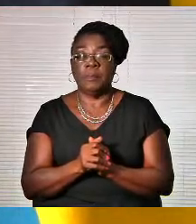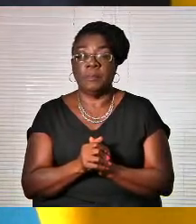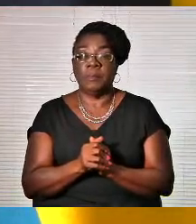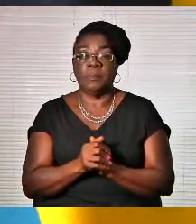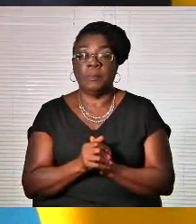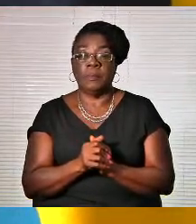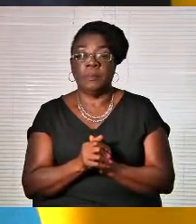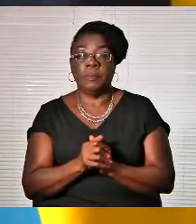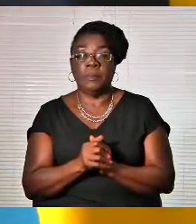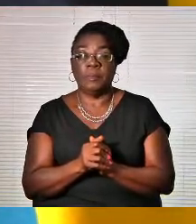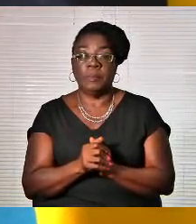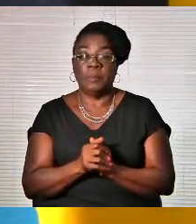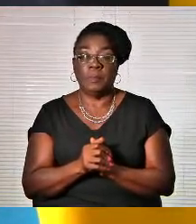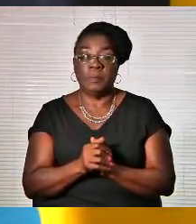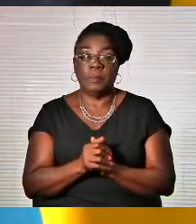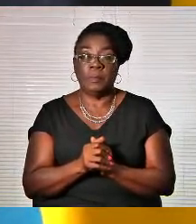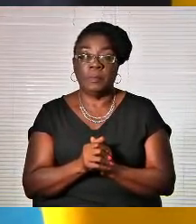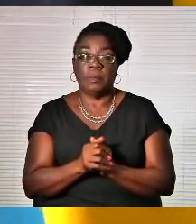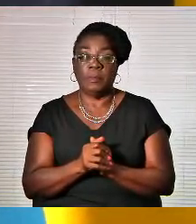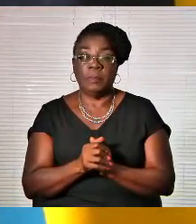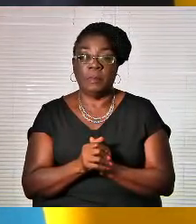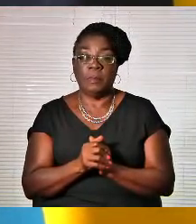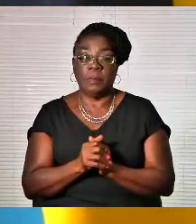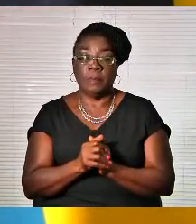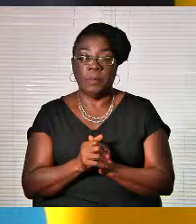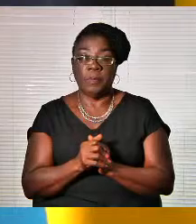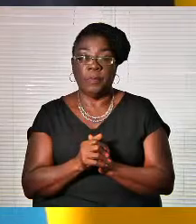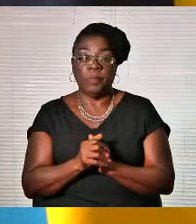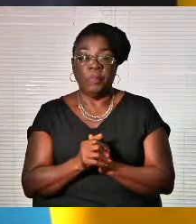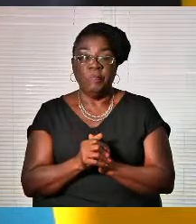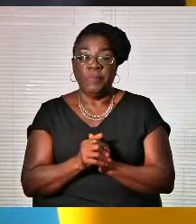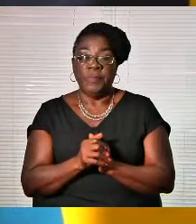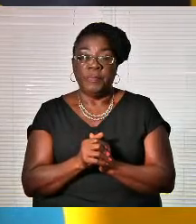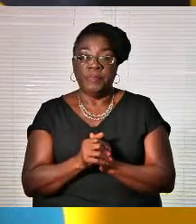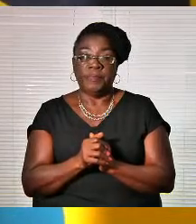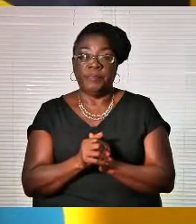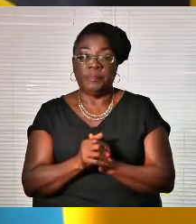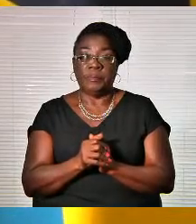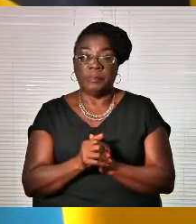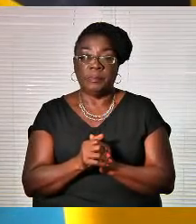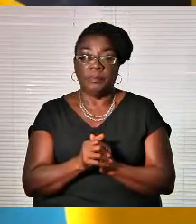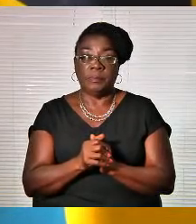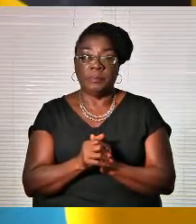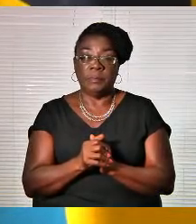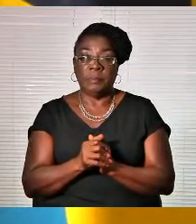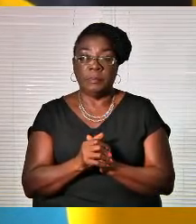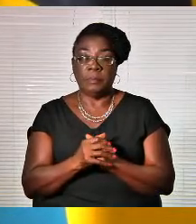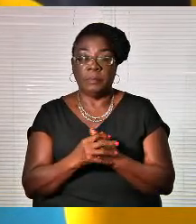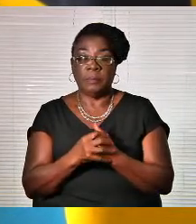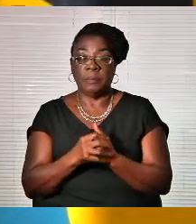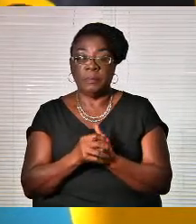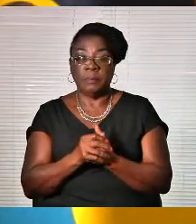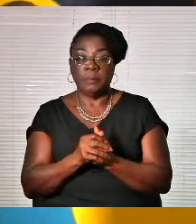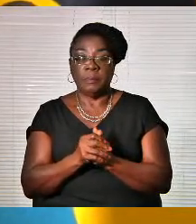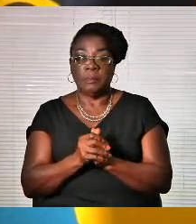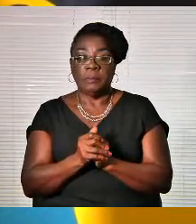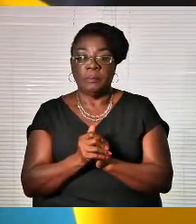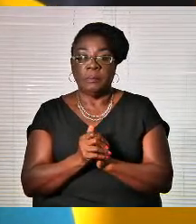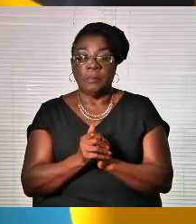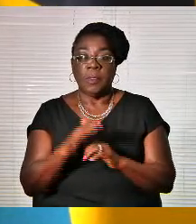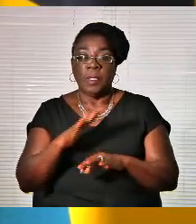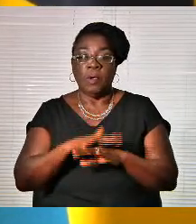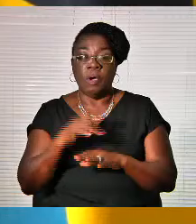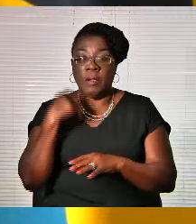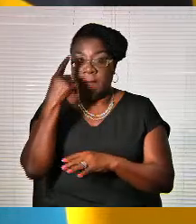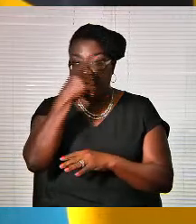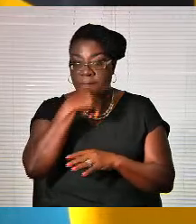claims on social media about the mothers who say that they received inadequate care at Princess Margaret Hospital, and